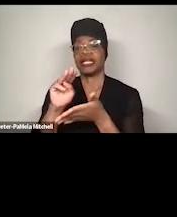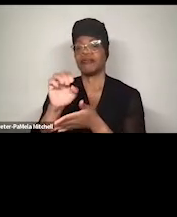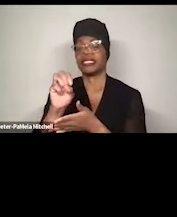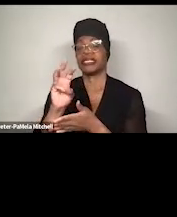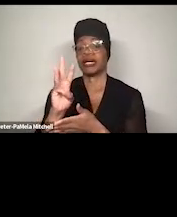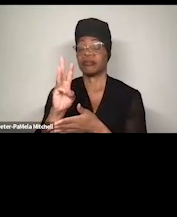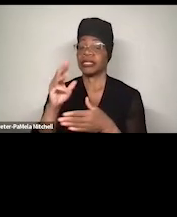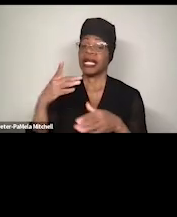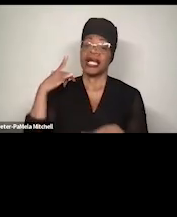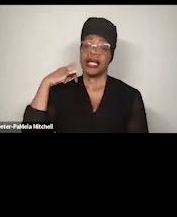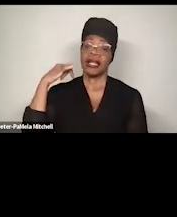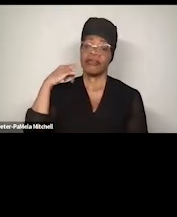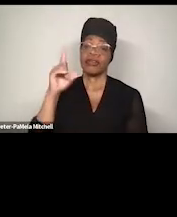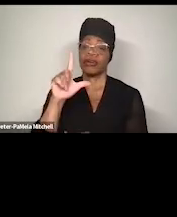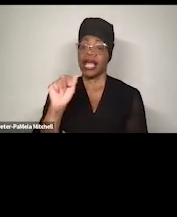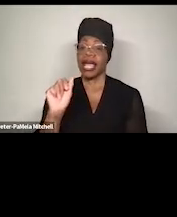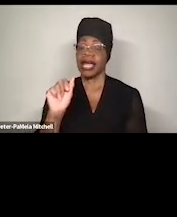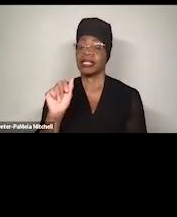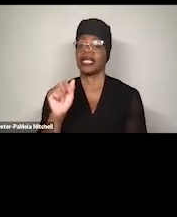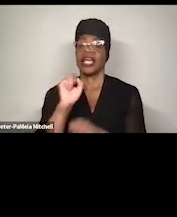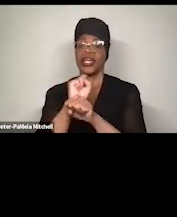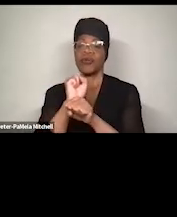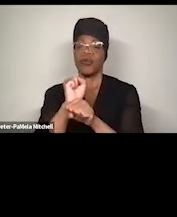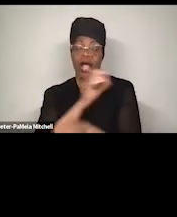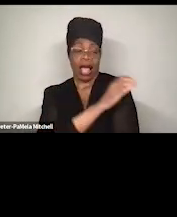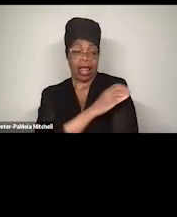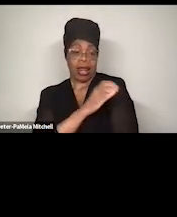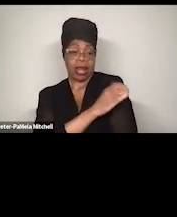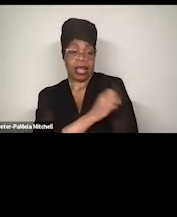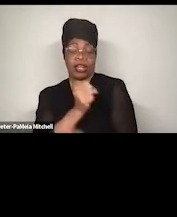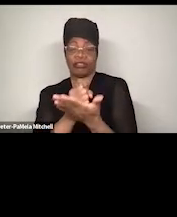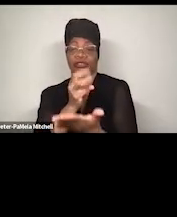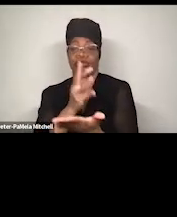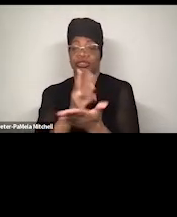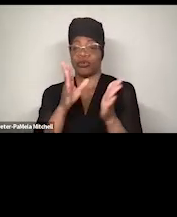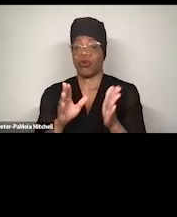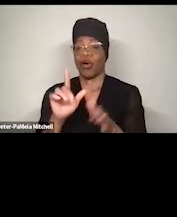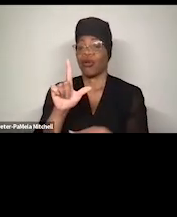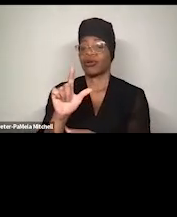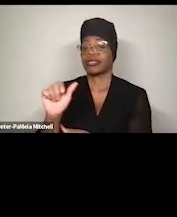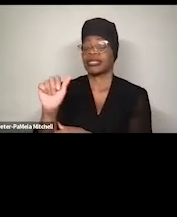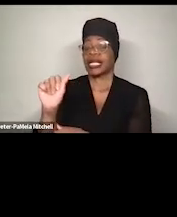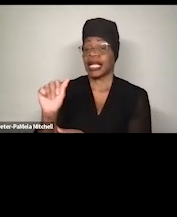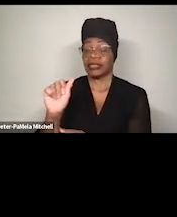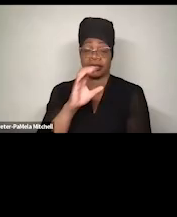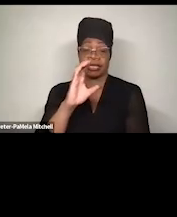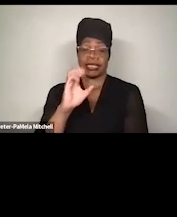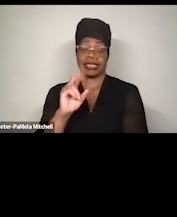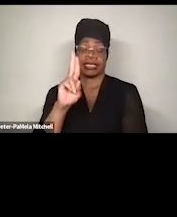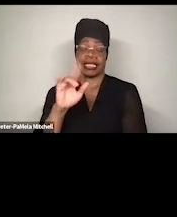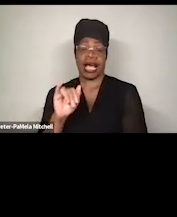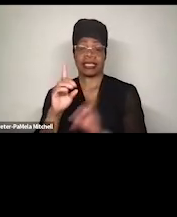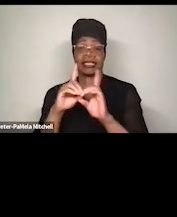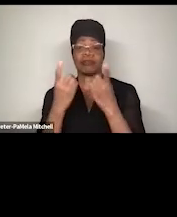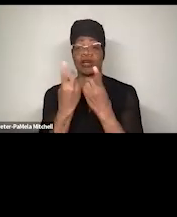California, Los Angeles. Dr. Barr then worked as a clinical social worker for the Los Angeles County Department of Mental Health for 2